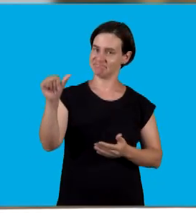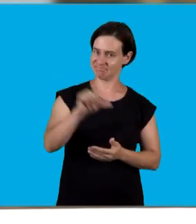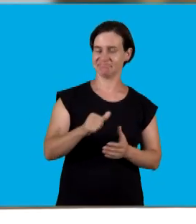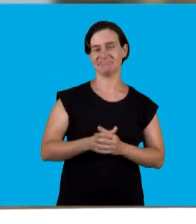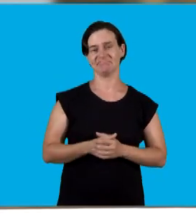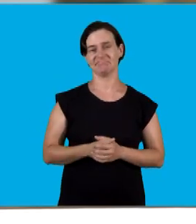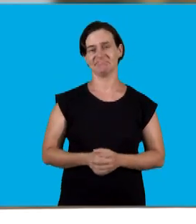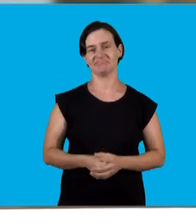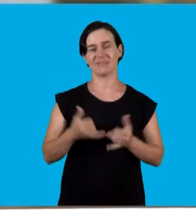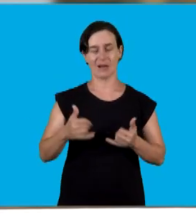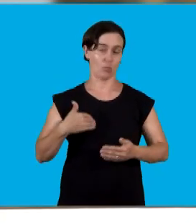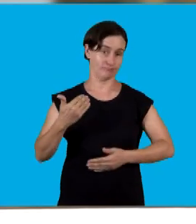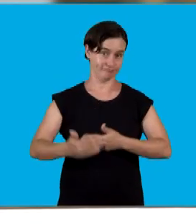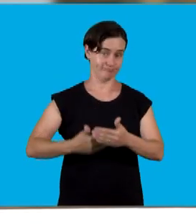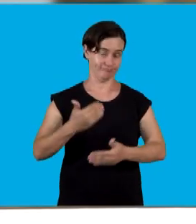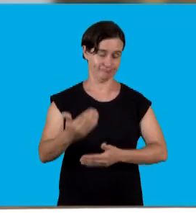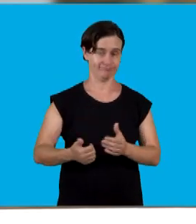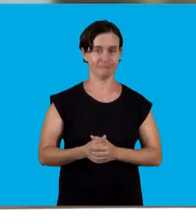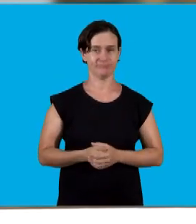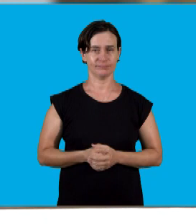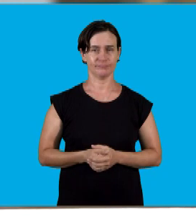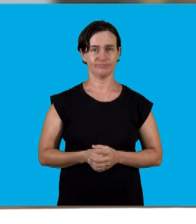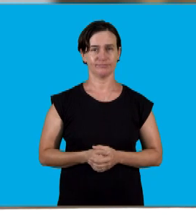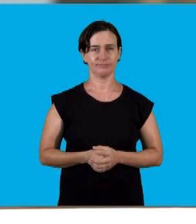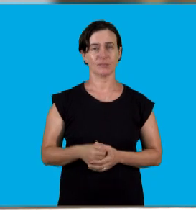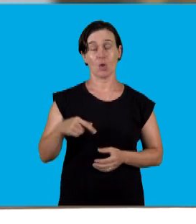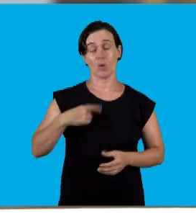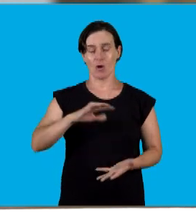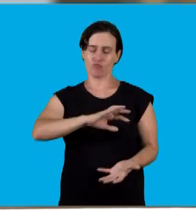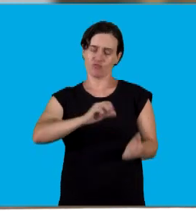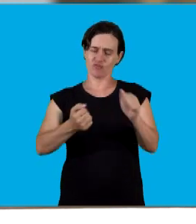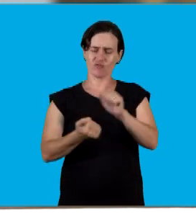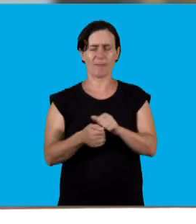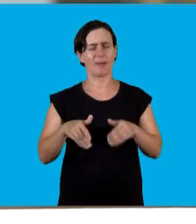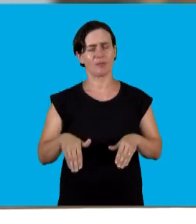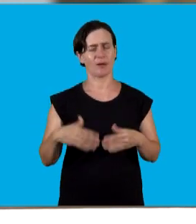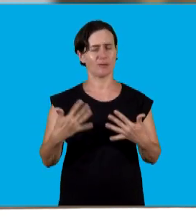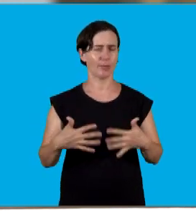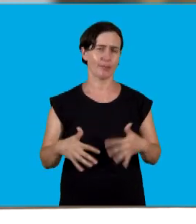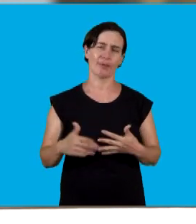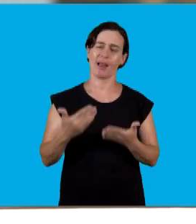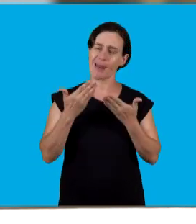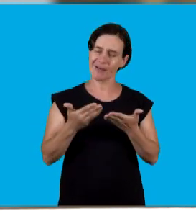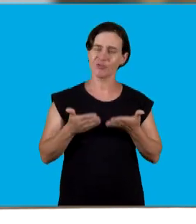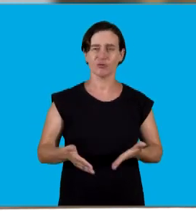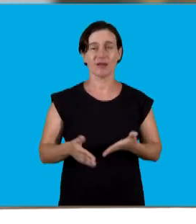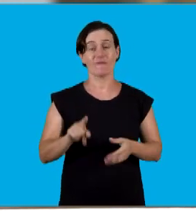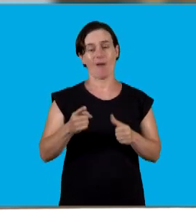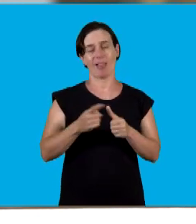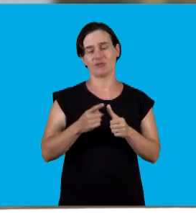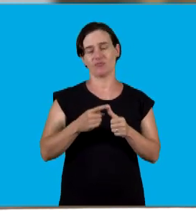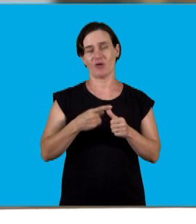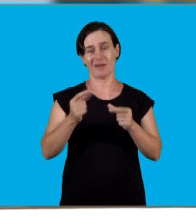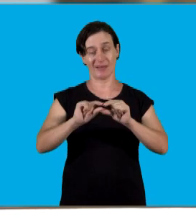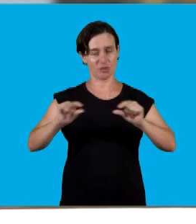Welcome back from the ad break, and let's continue with our lesson where we are going to wrap up this wonderful lesson that we have had on